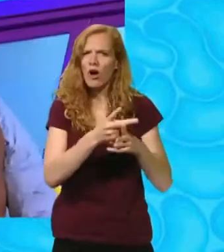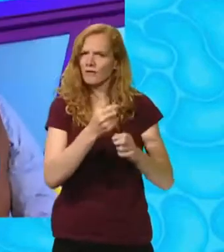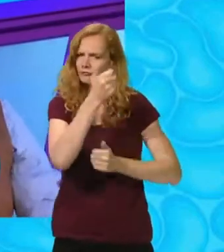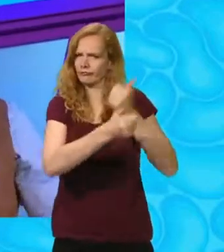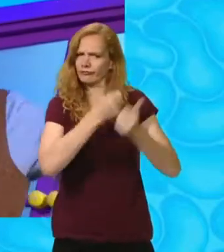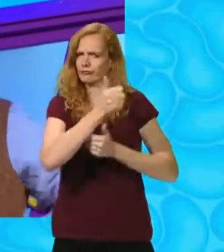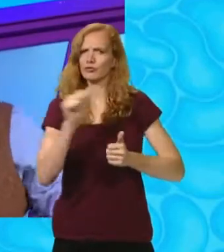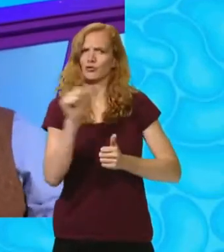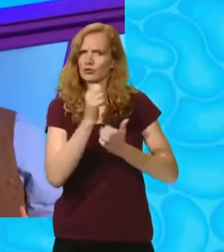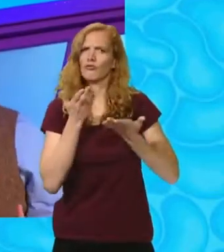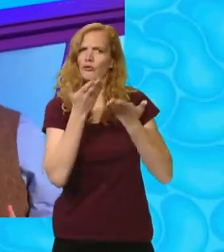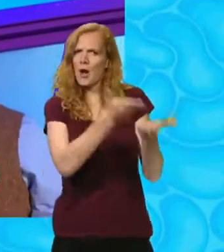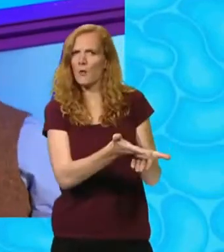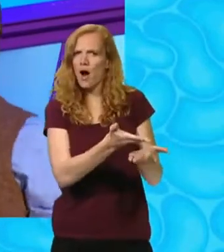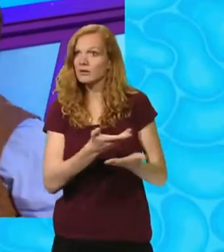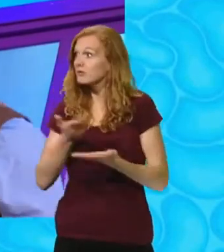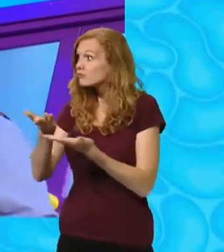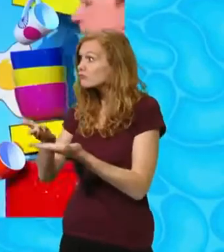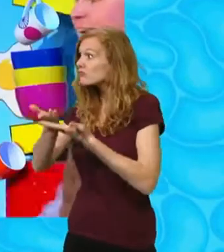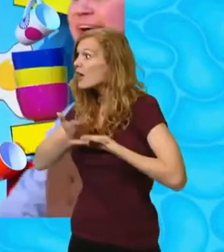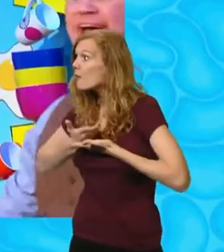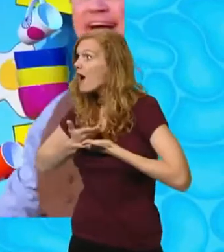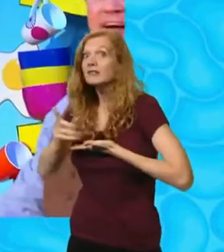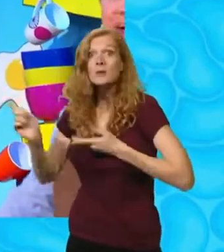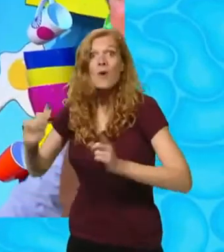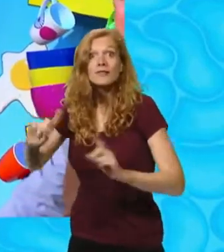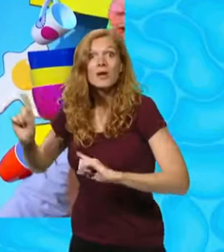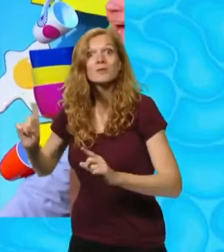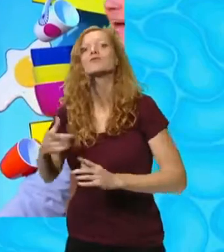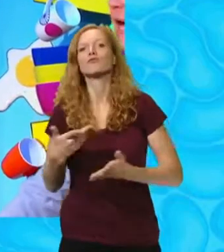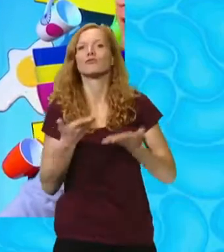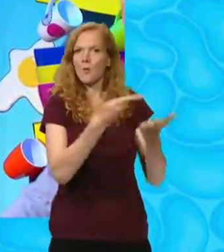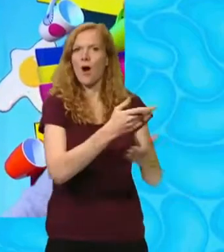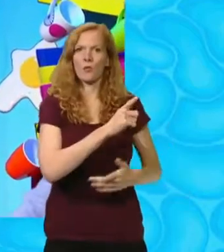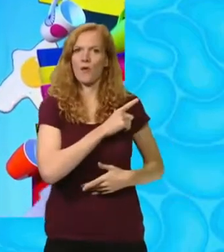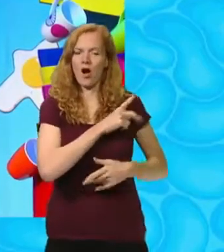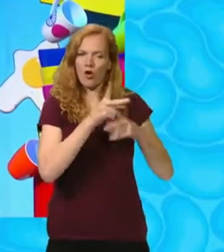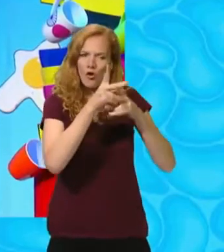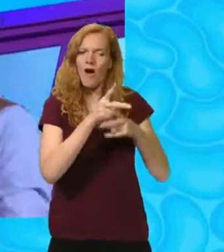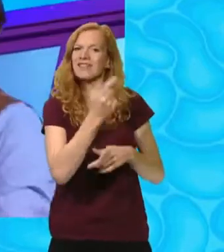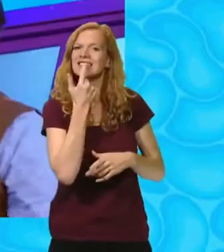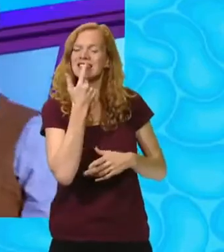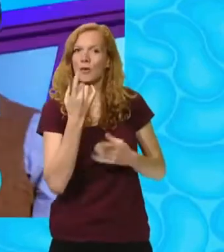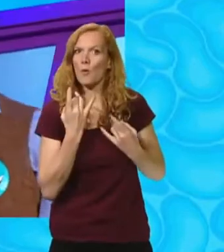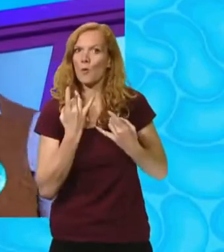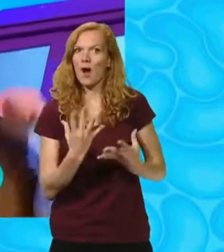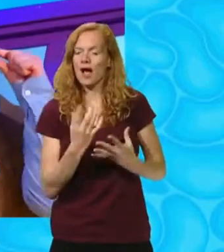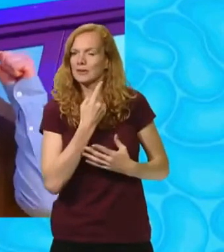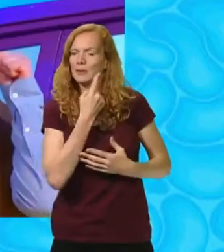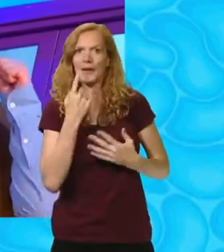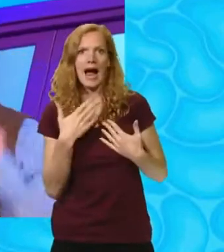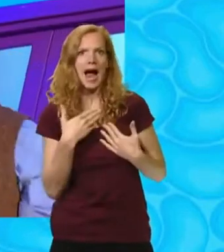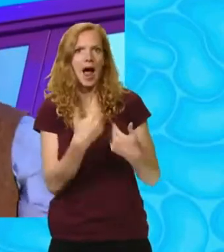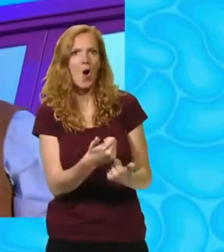reward. A reward? Yes. Because you've kept your teeth so healthy and white, what would you like? Well, just something